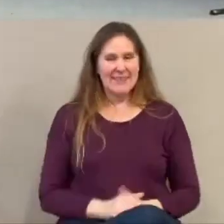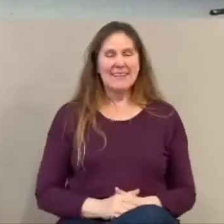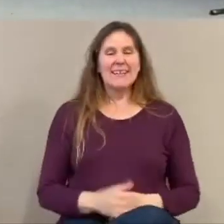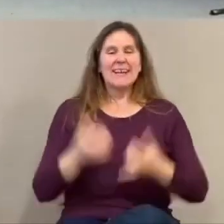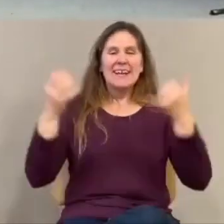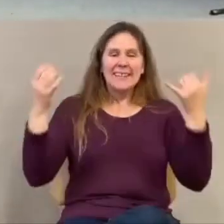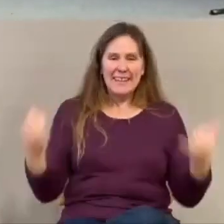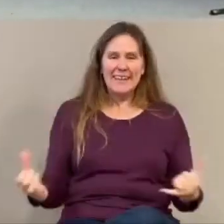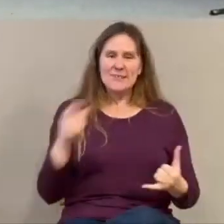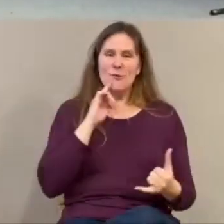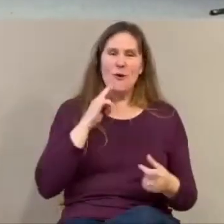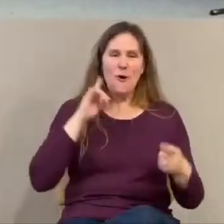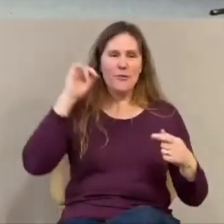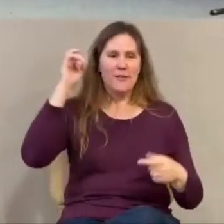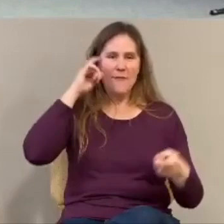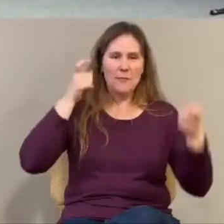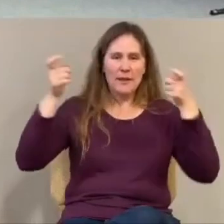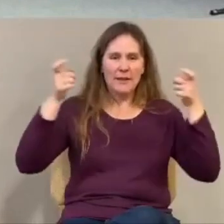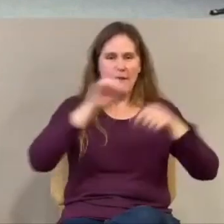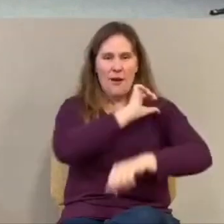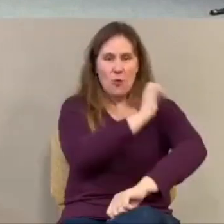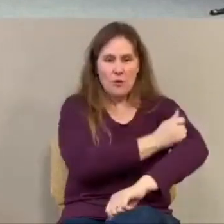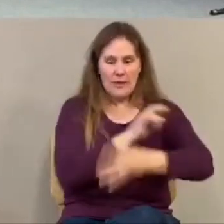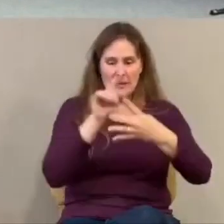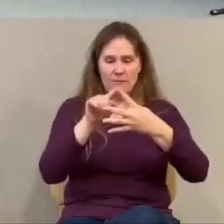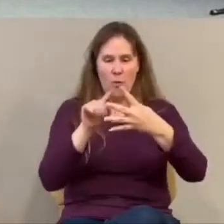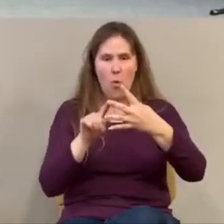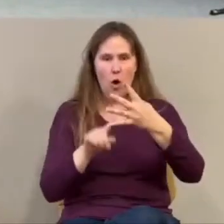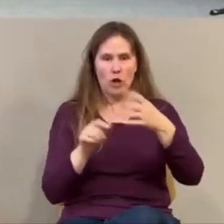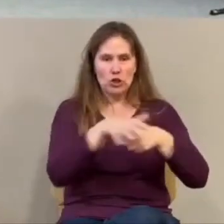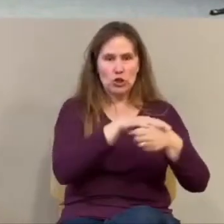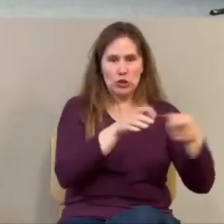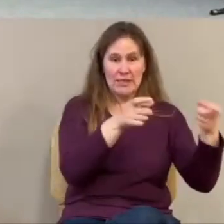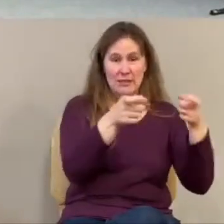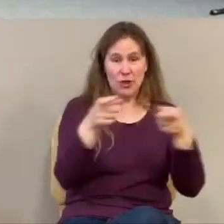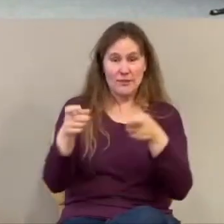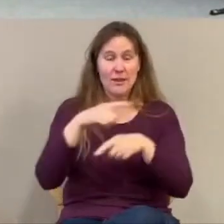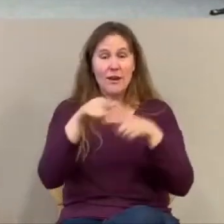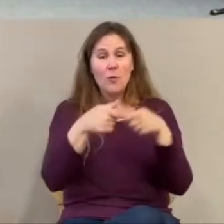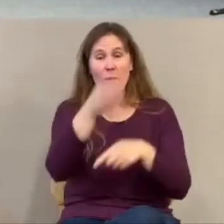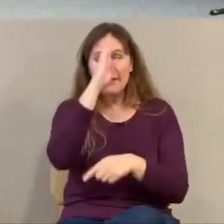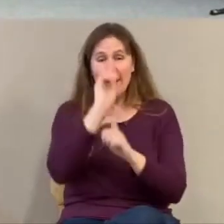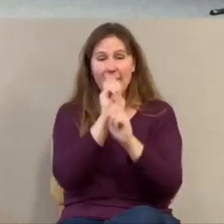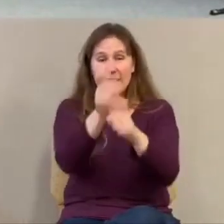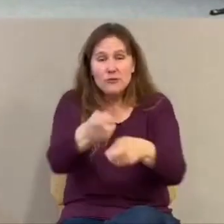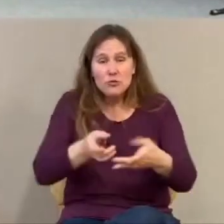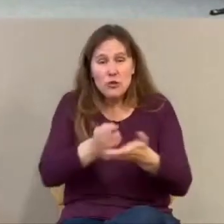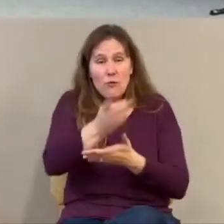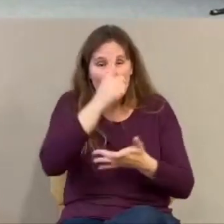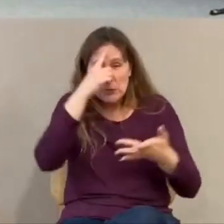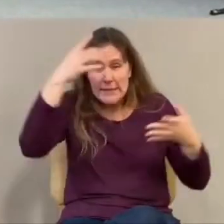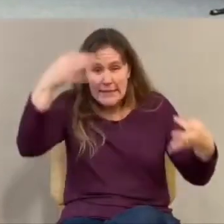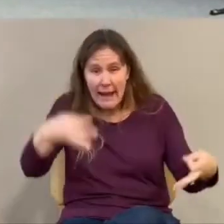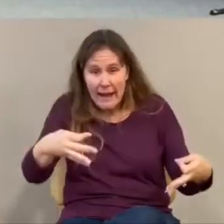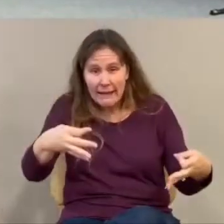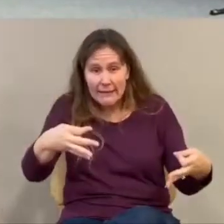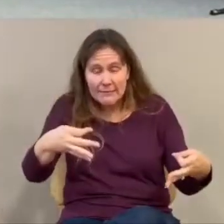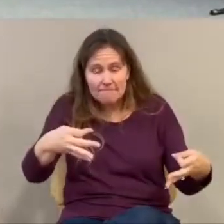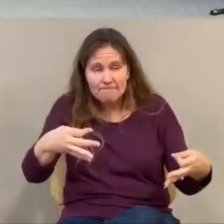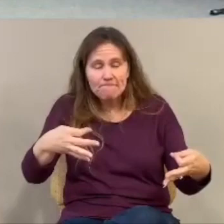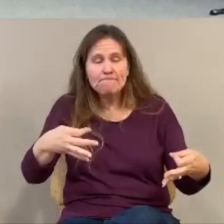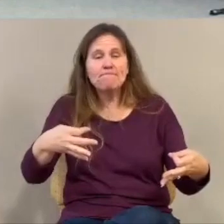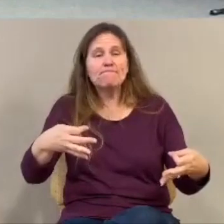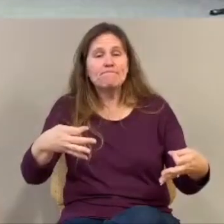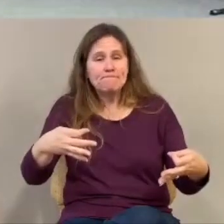These are the governing authorities, these 4 jurisdictions. When God gives you the right to decide,